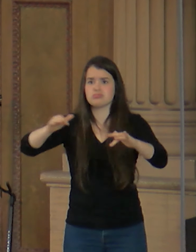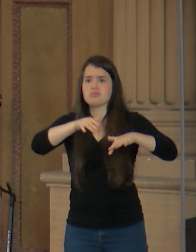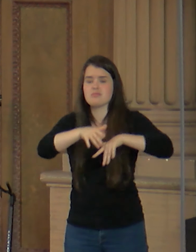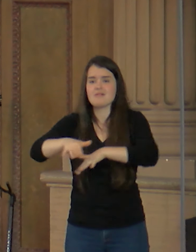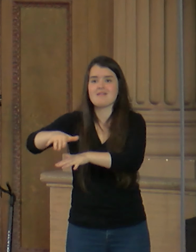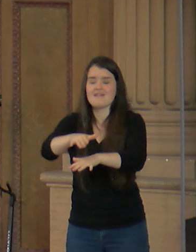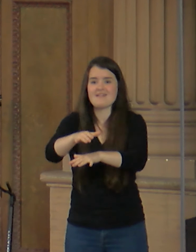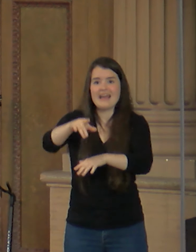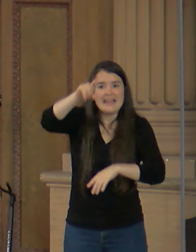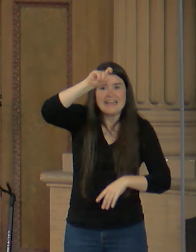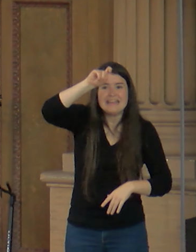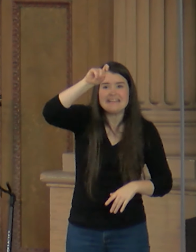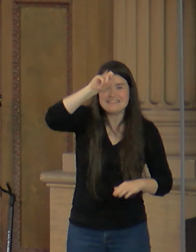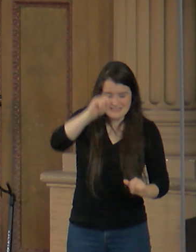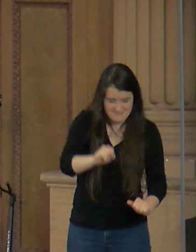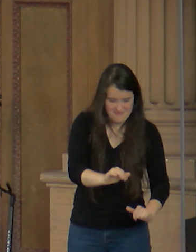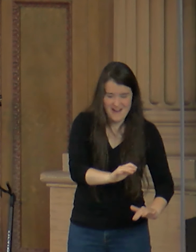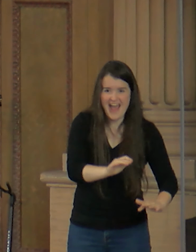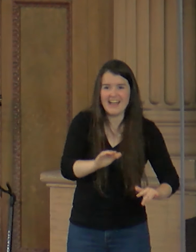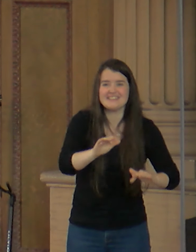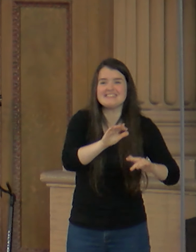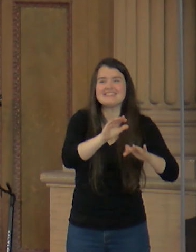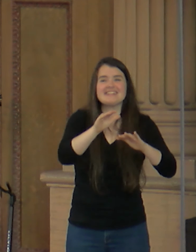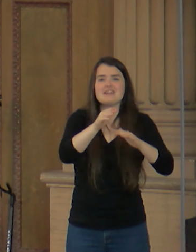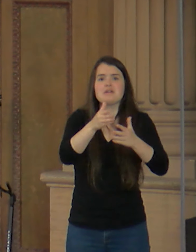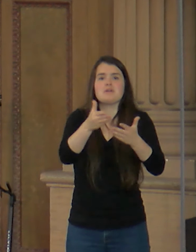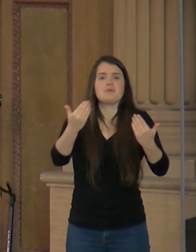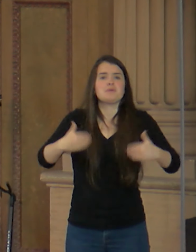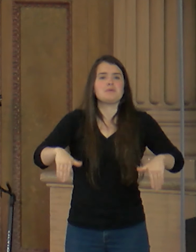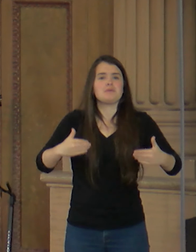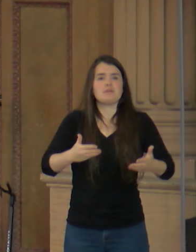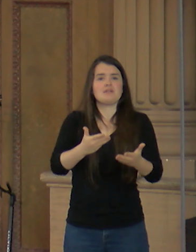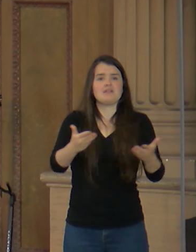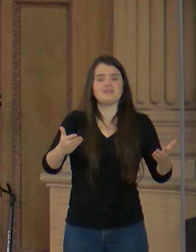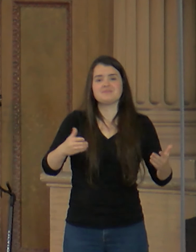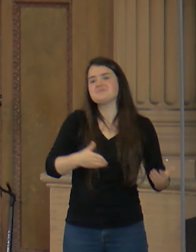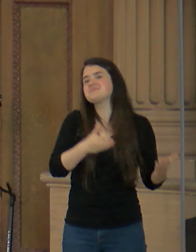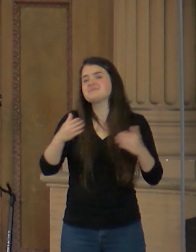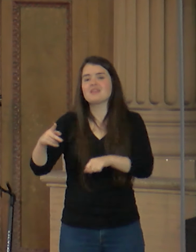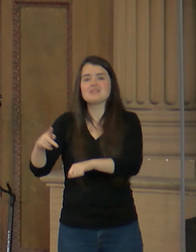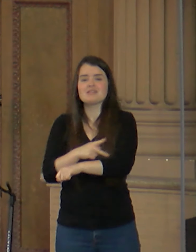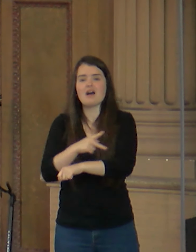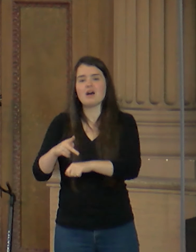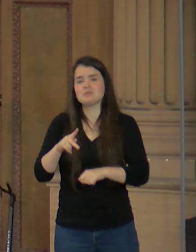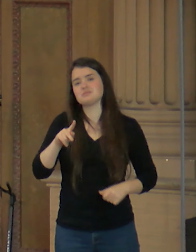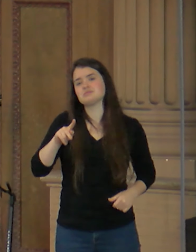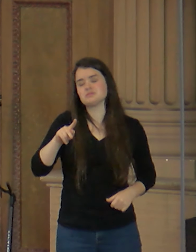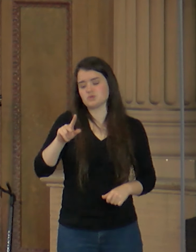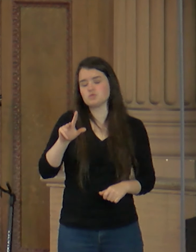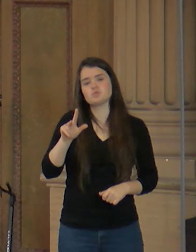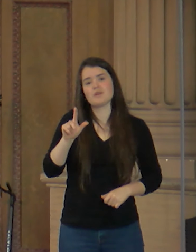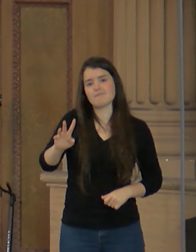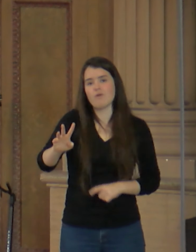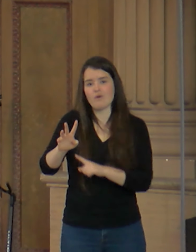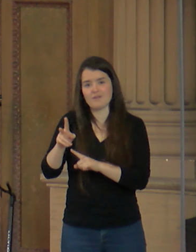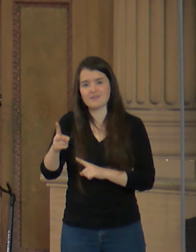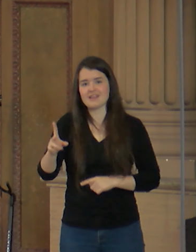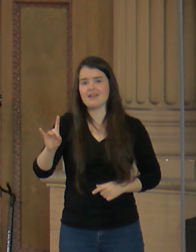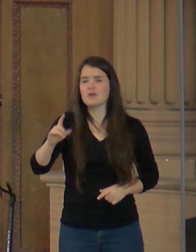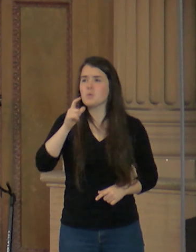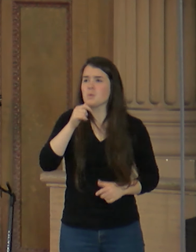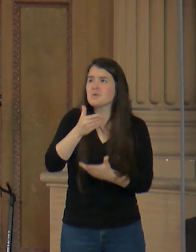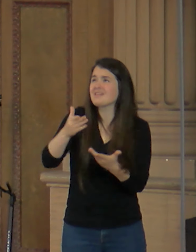rises like the Nile, like rivers whose waters surge. In Psalm 24, verse 8, who is this King of glory? The Lord, strong and mighty,